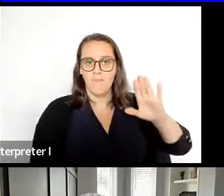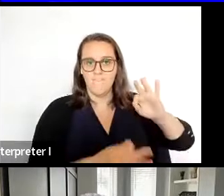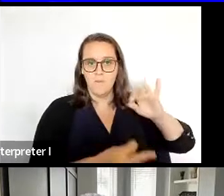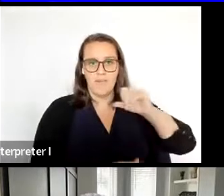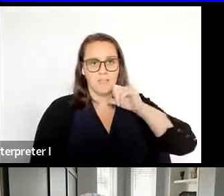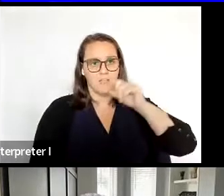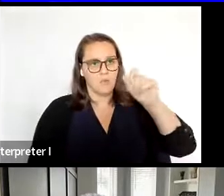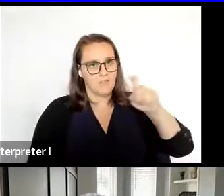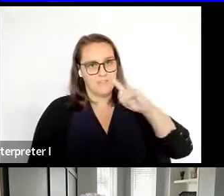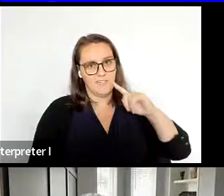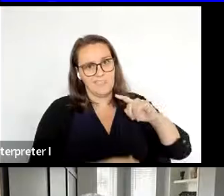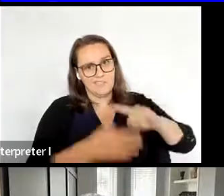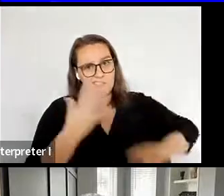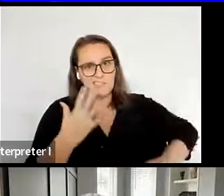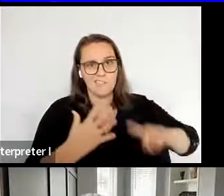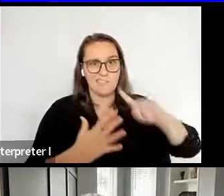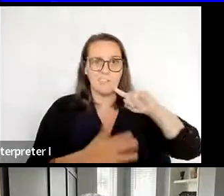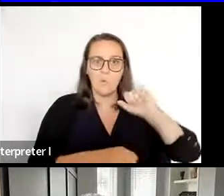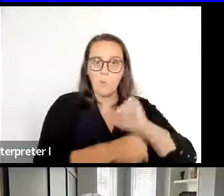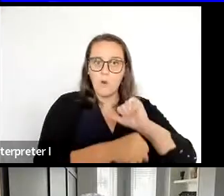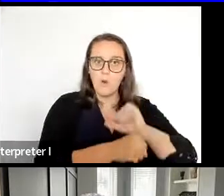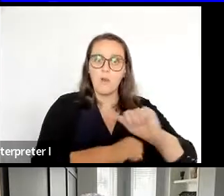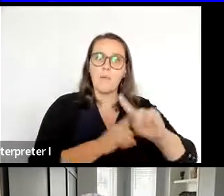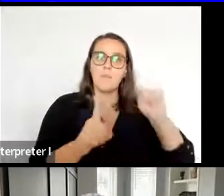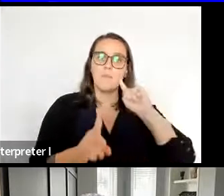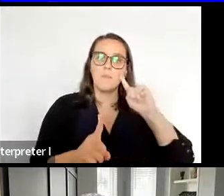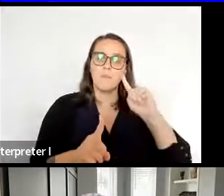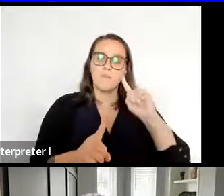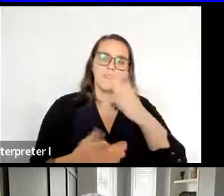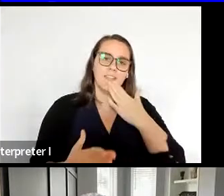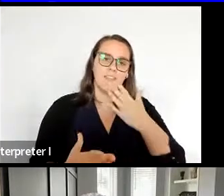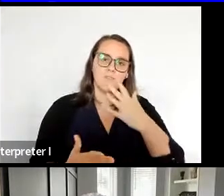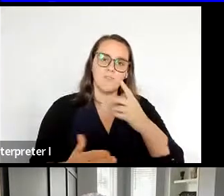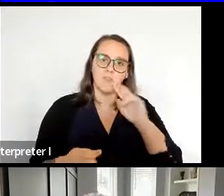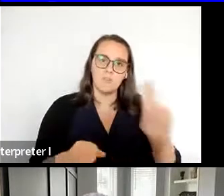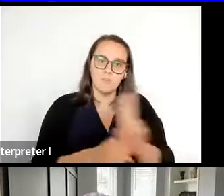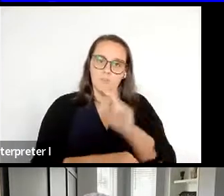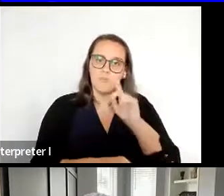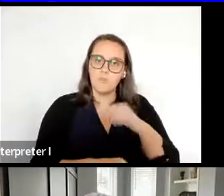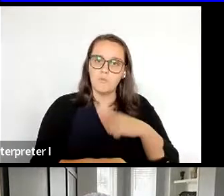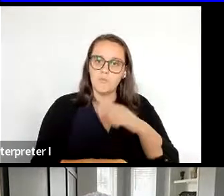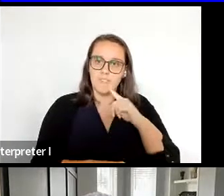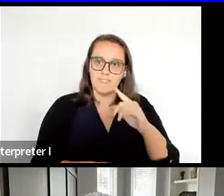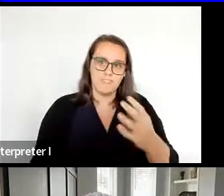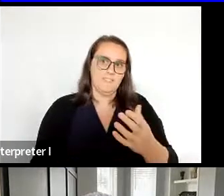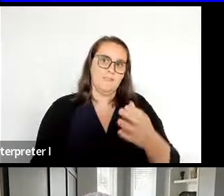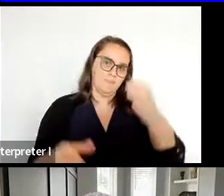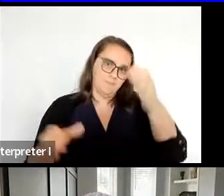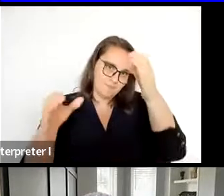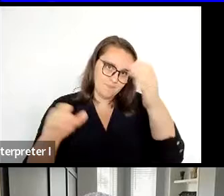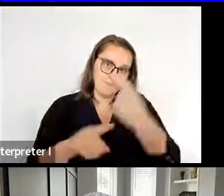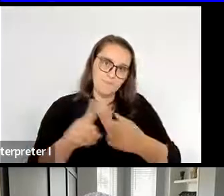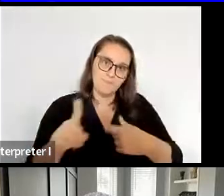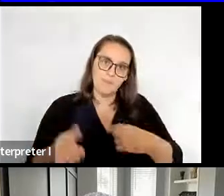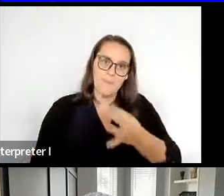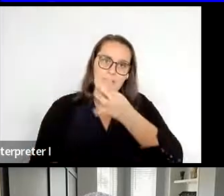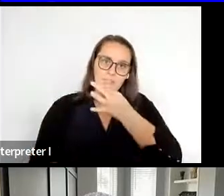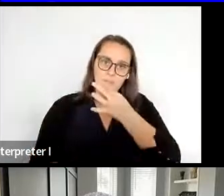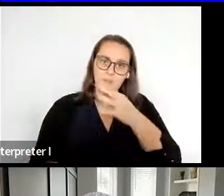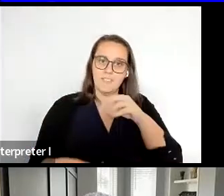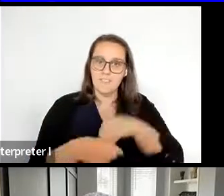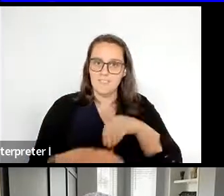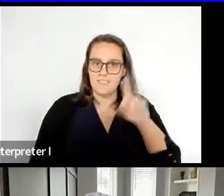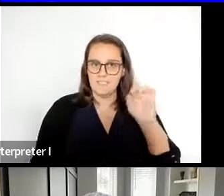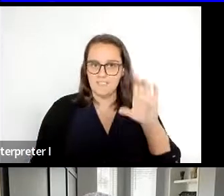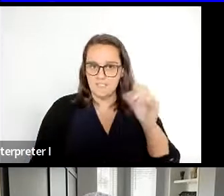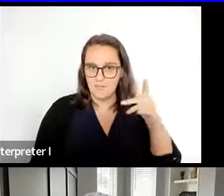the input from both inside and outside experts on the use of technology in DCPS. Thank you again to you and your staff for your work to help